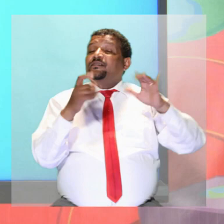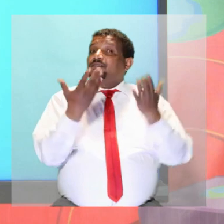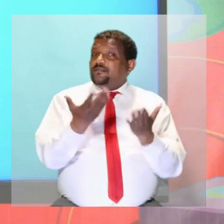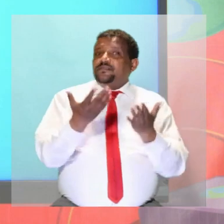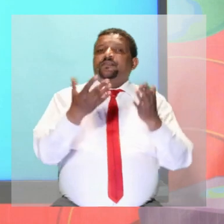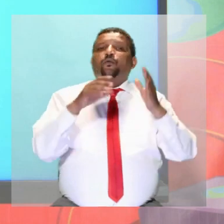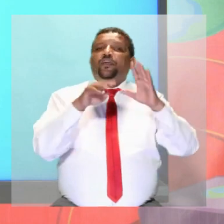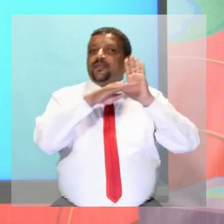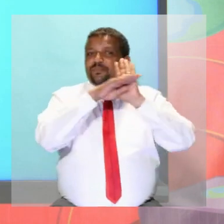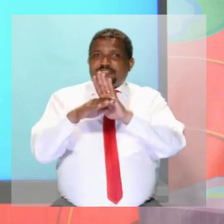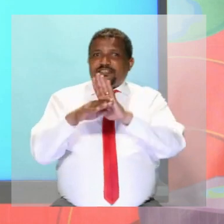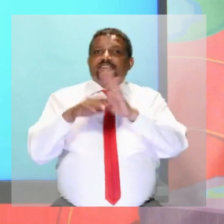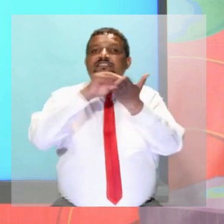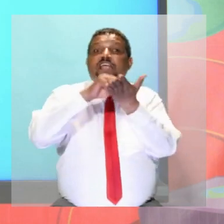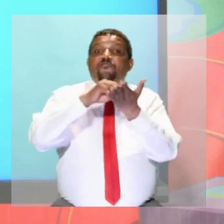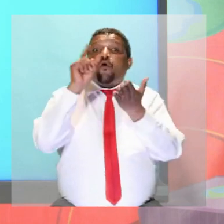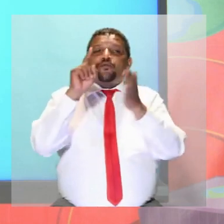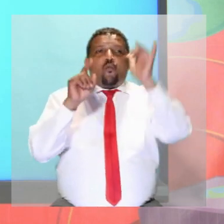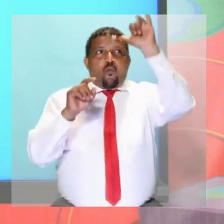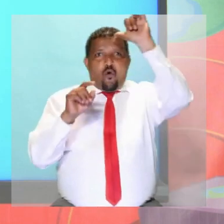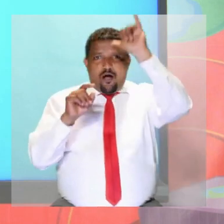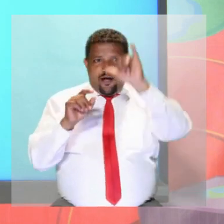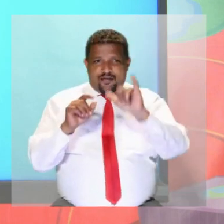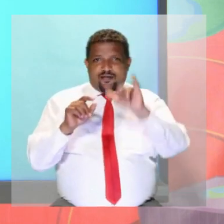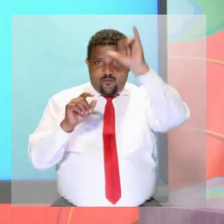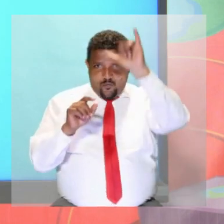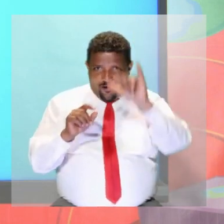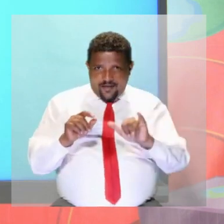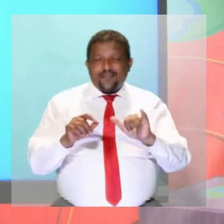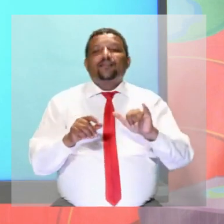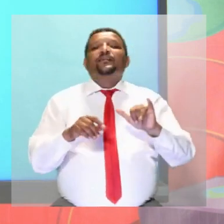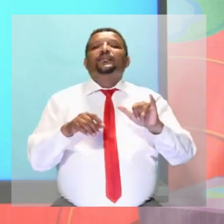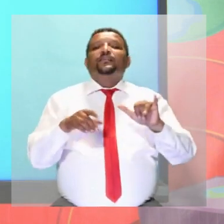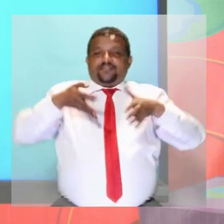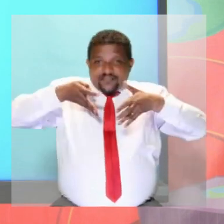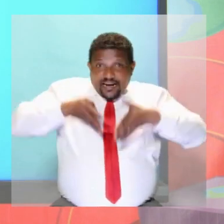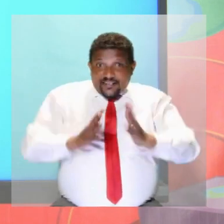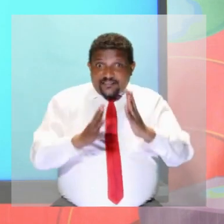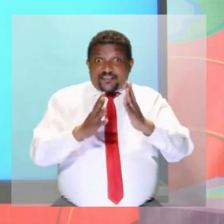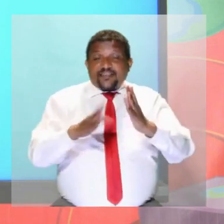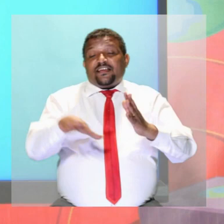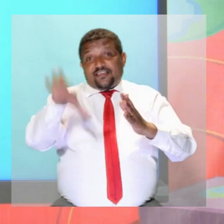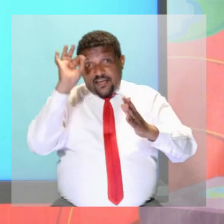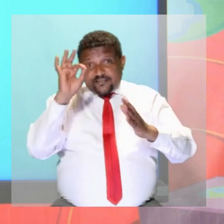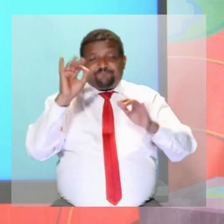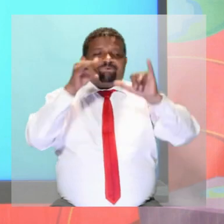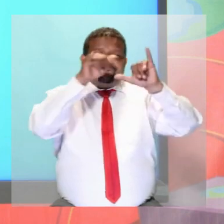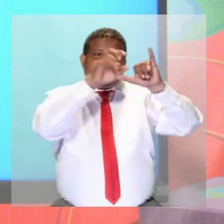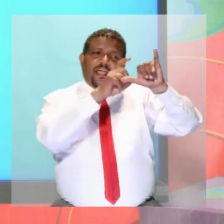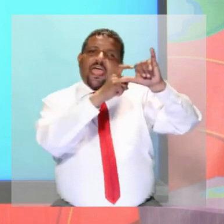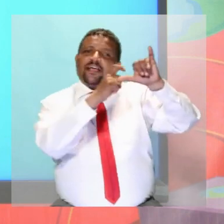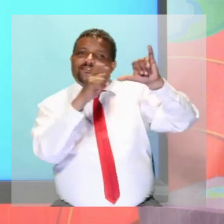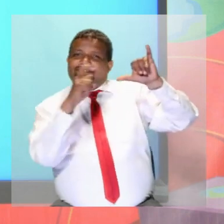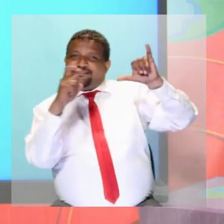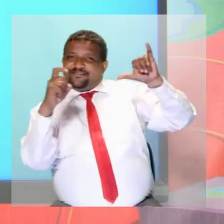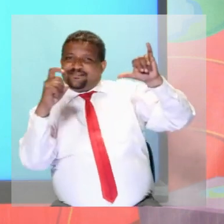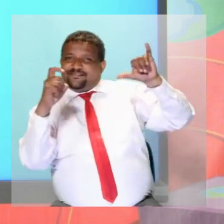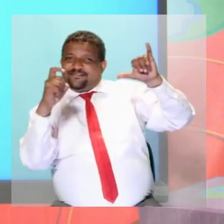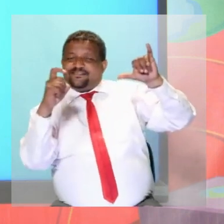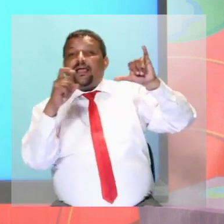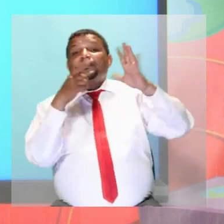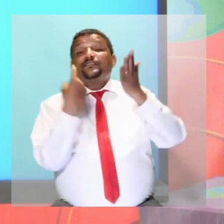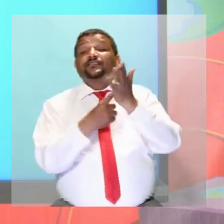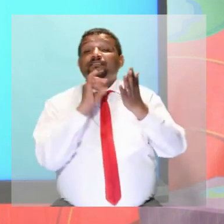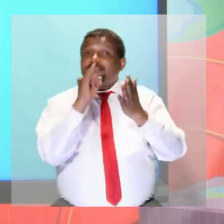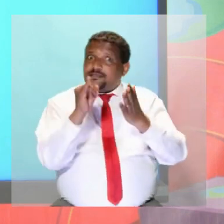of teff that is given up in the y-axis and the amount of tractor that is gained in the x. So